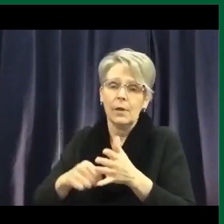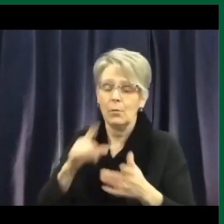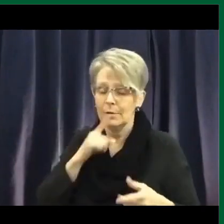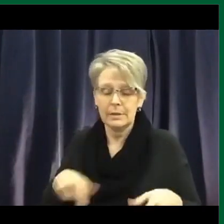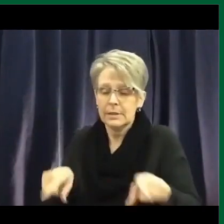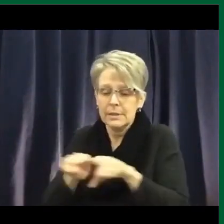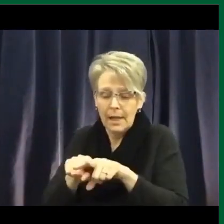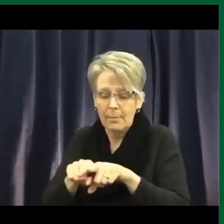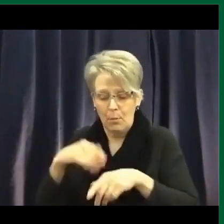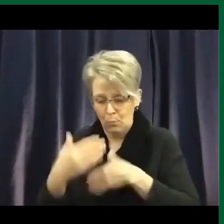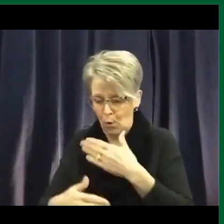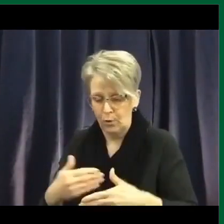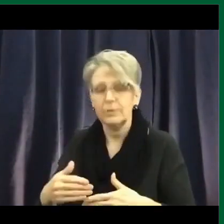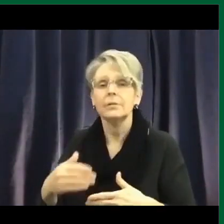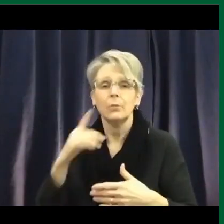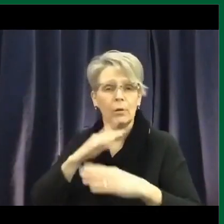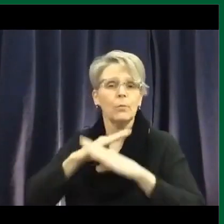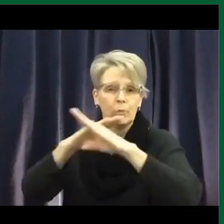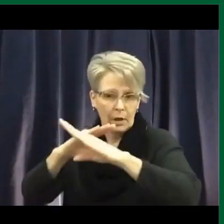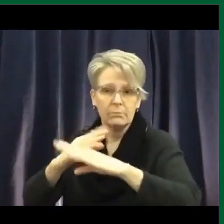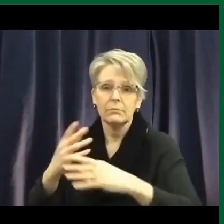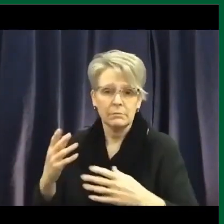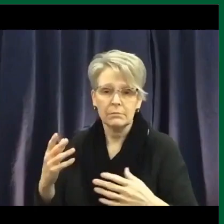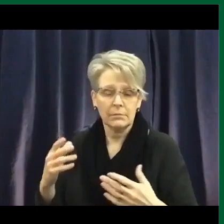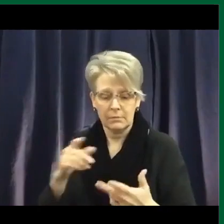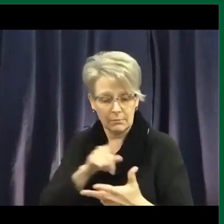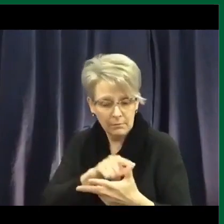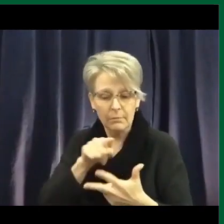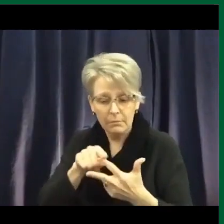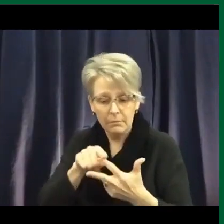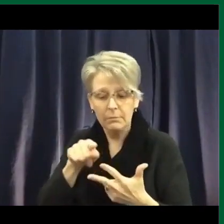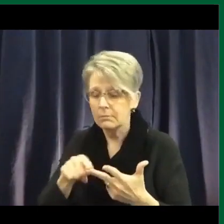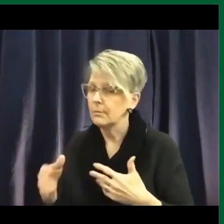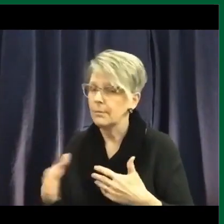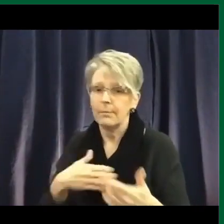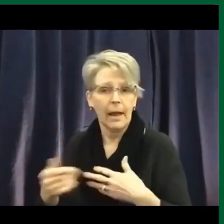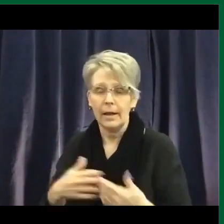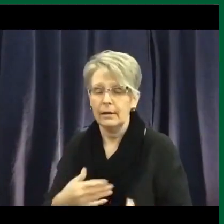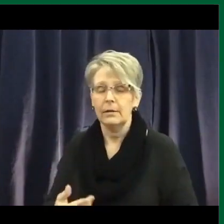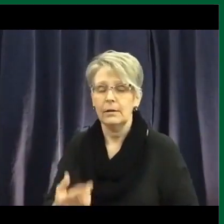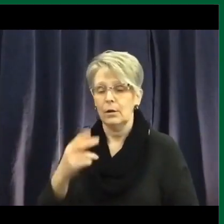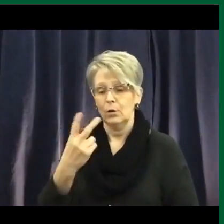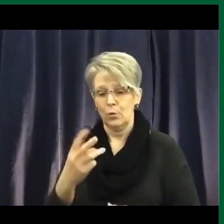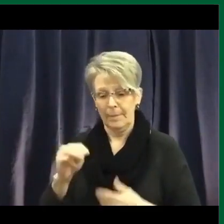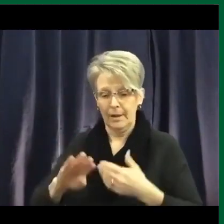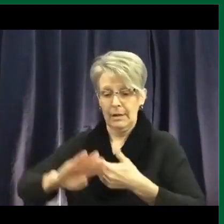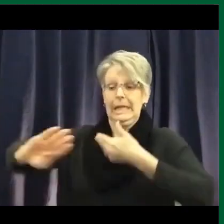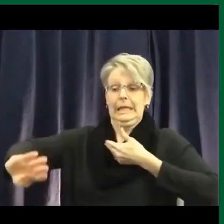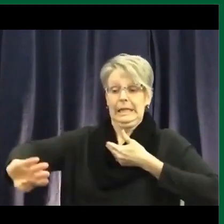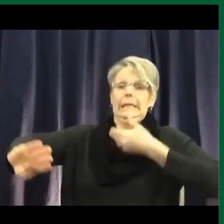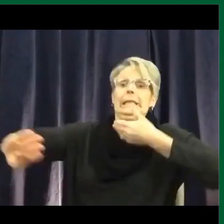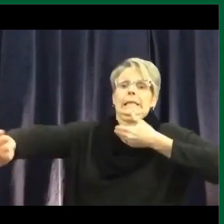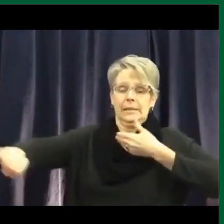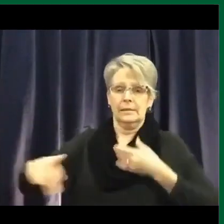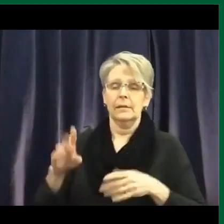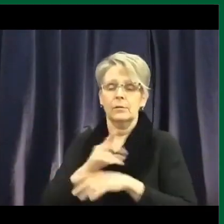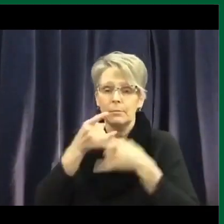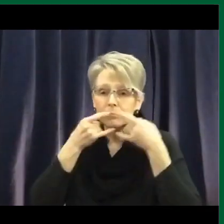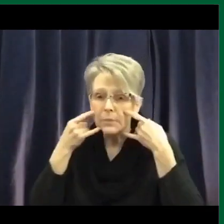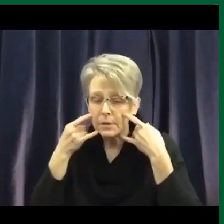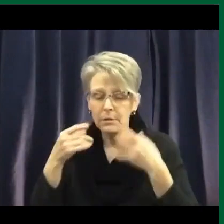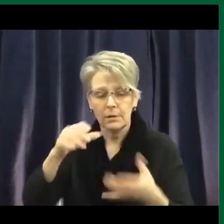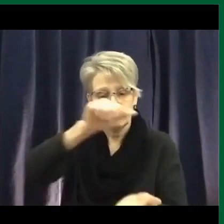as effective against any variants of concern. 2-meter plus physical distancing, mask use, hand hygiene, staying